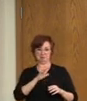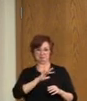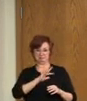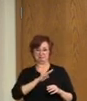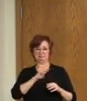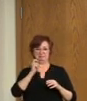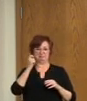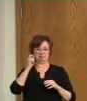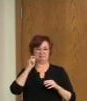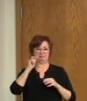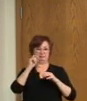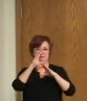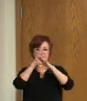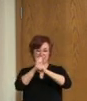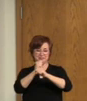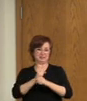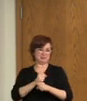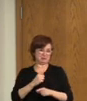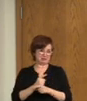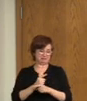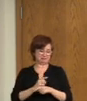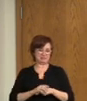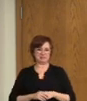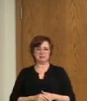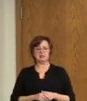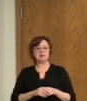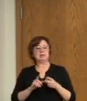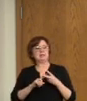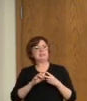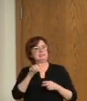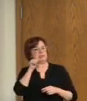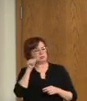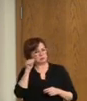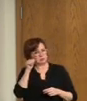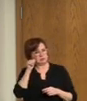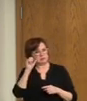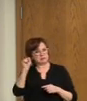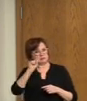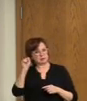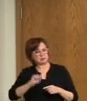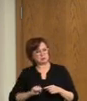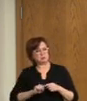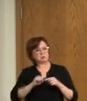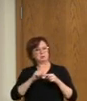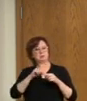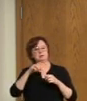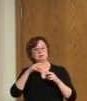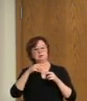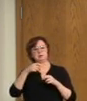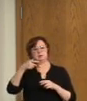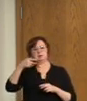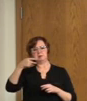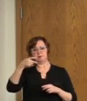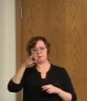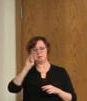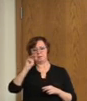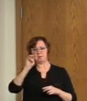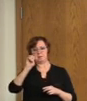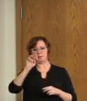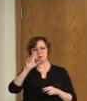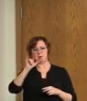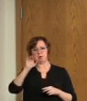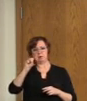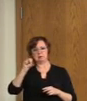Also yesterday, 3,900 doses were delivered to the Merriman Belcher Place in Saskatoon. Those will